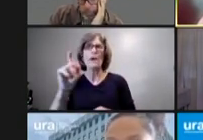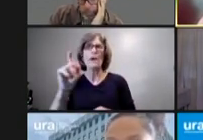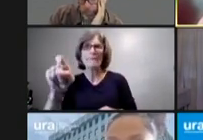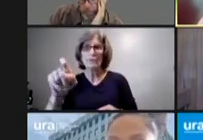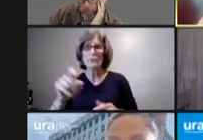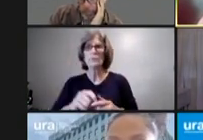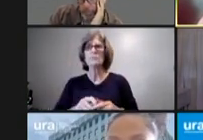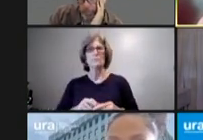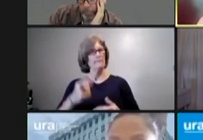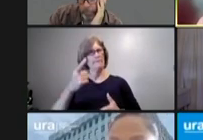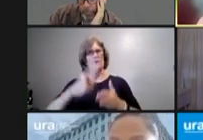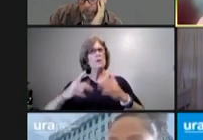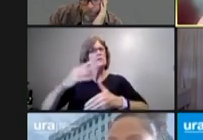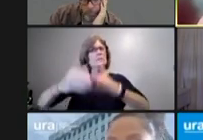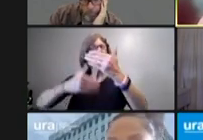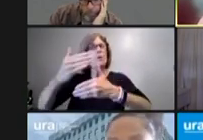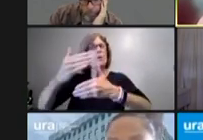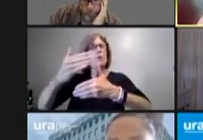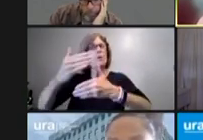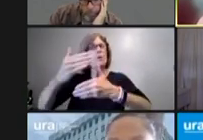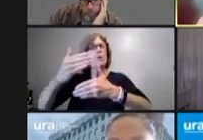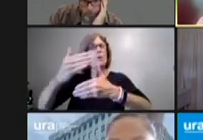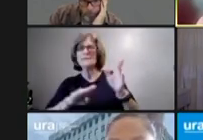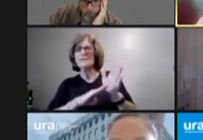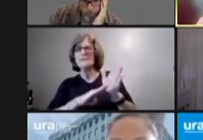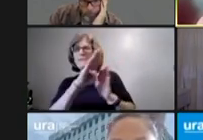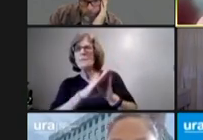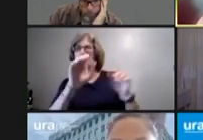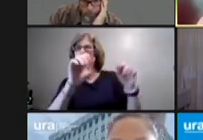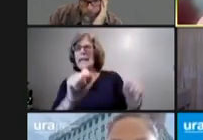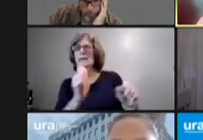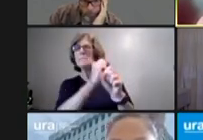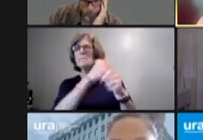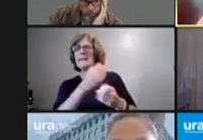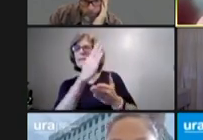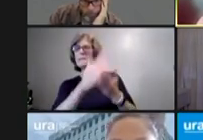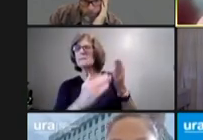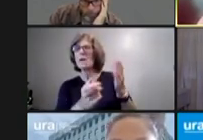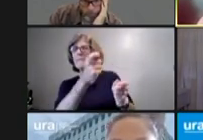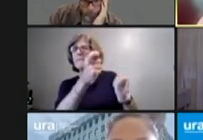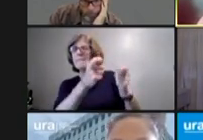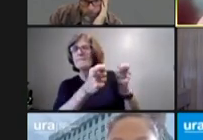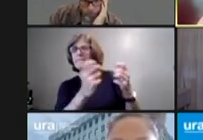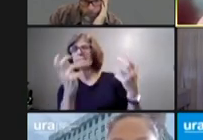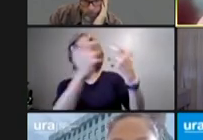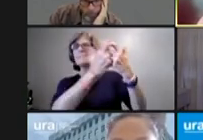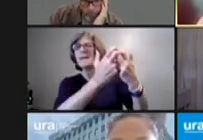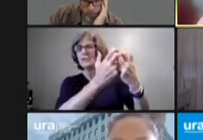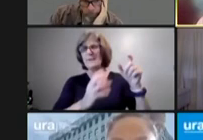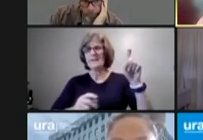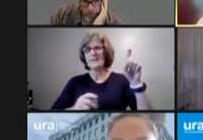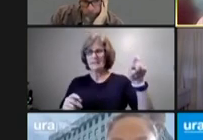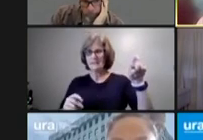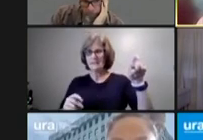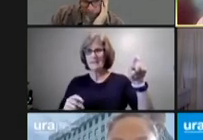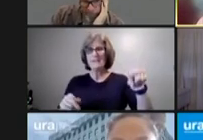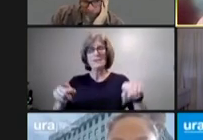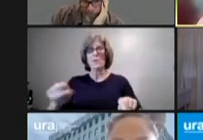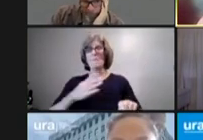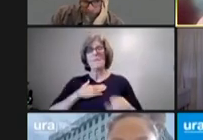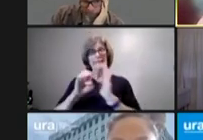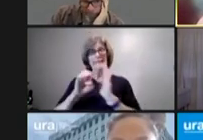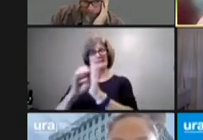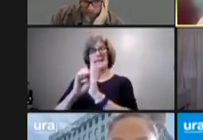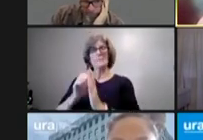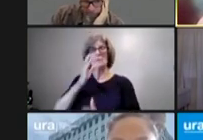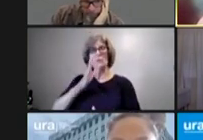this developer or their housing operation arm that in the ROTAs of the new properties are going to be able to